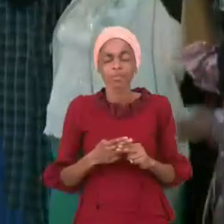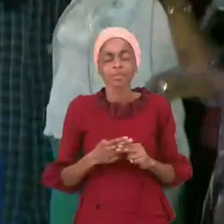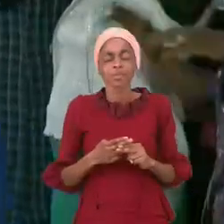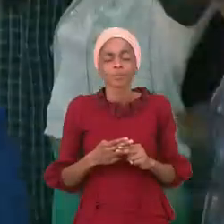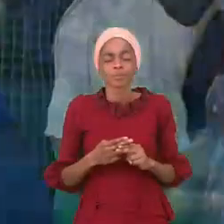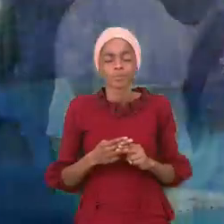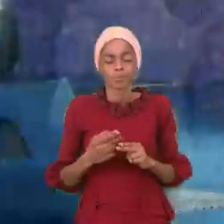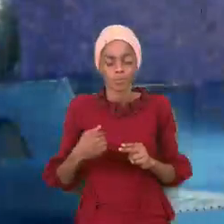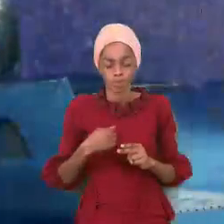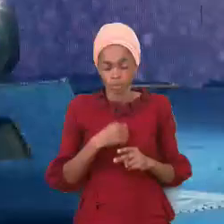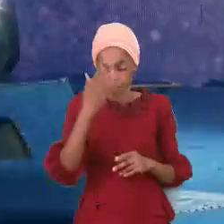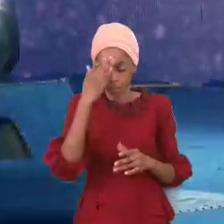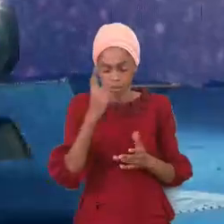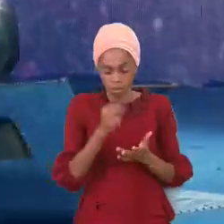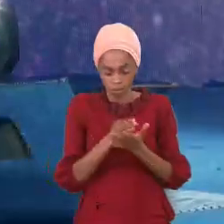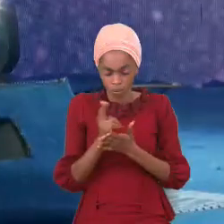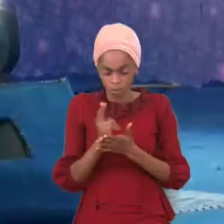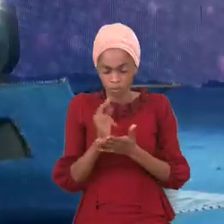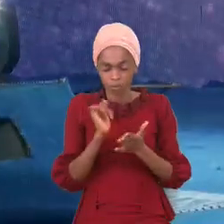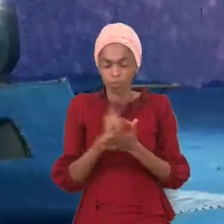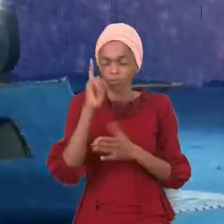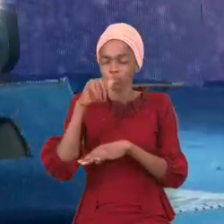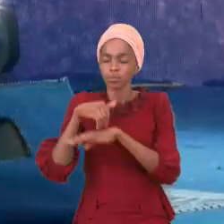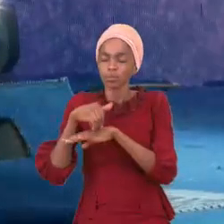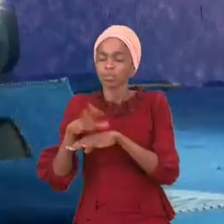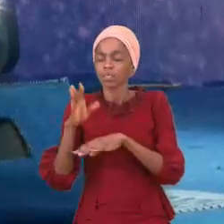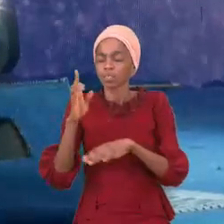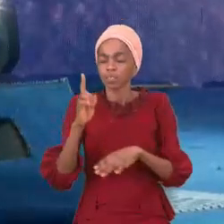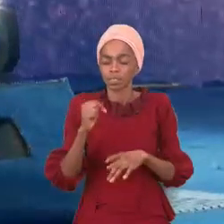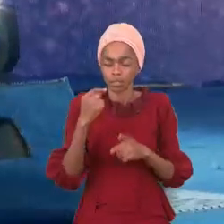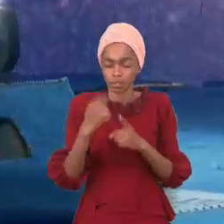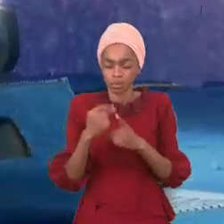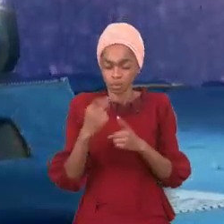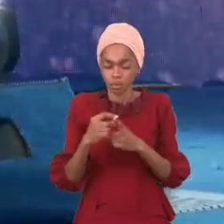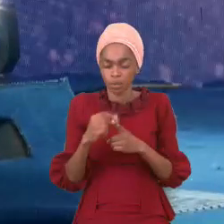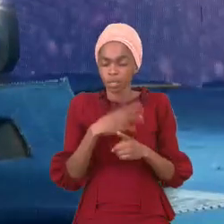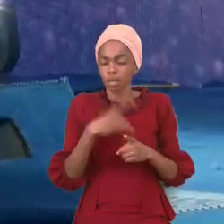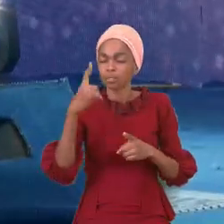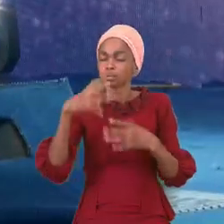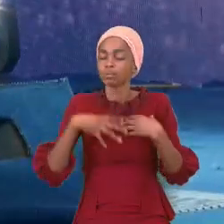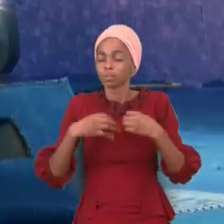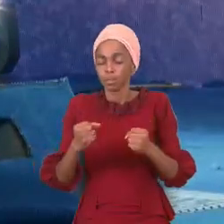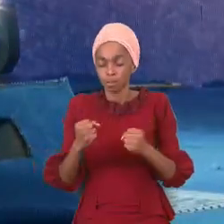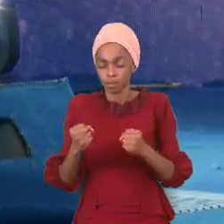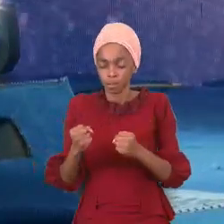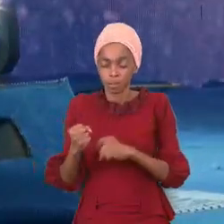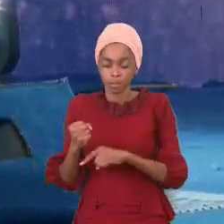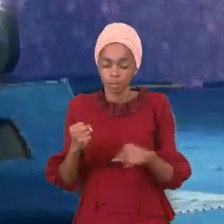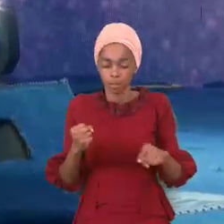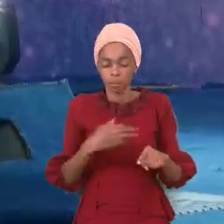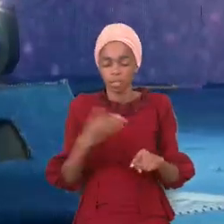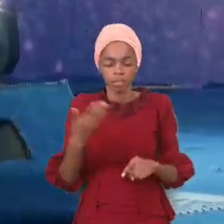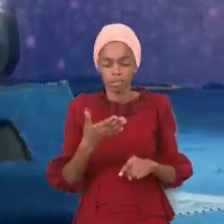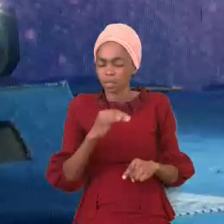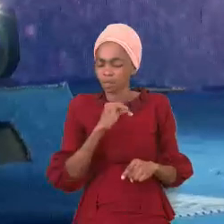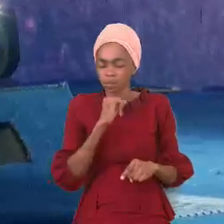we know the truth that you sent the word and you healed them, and there was not